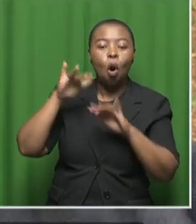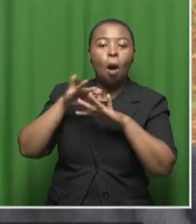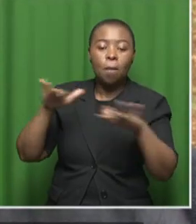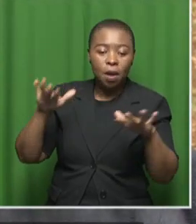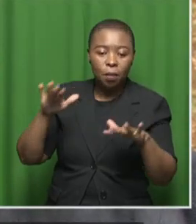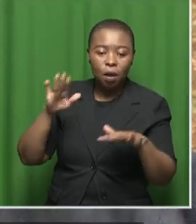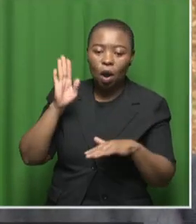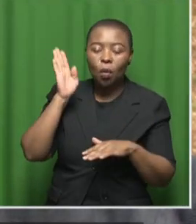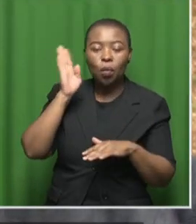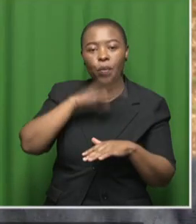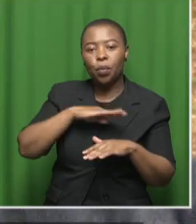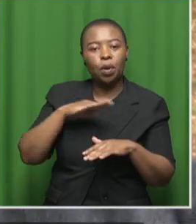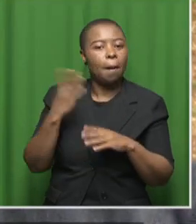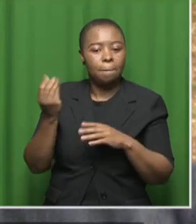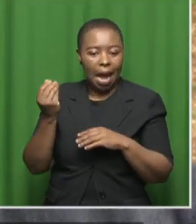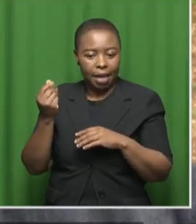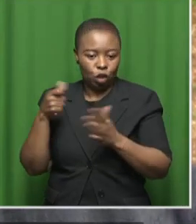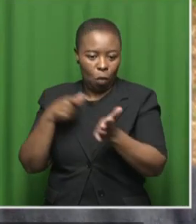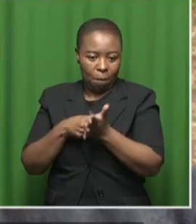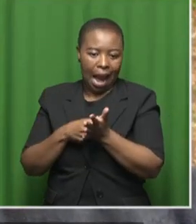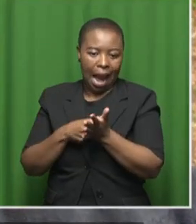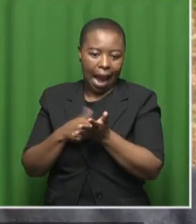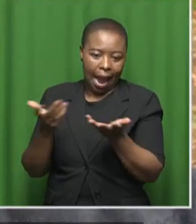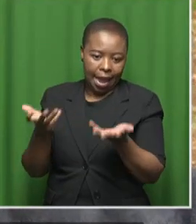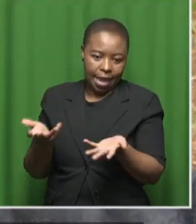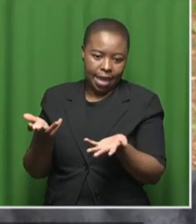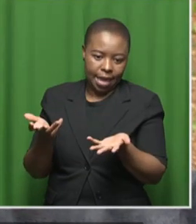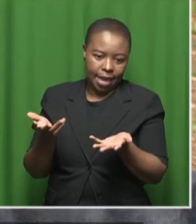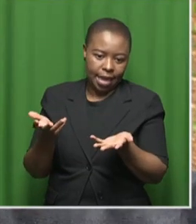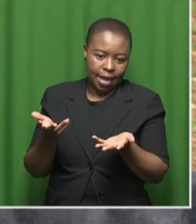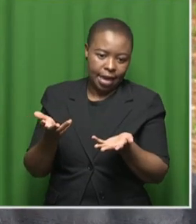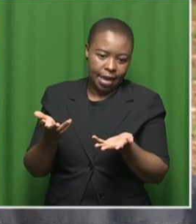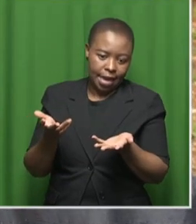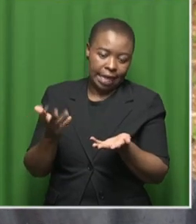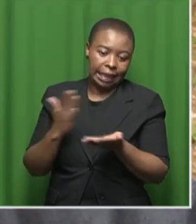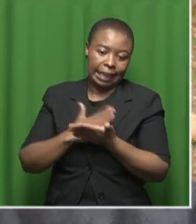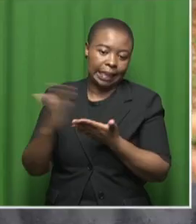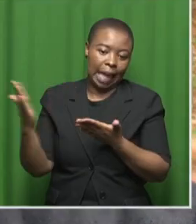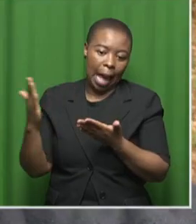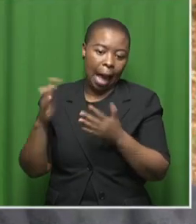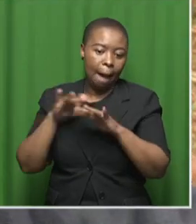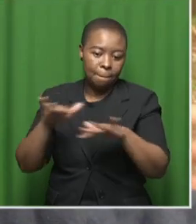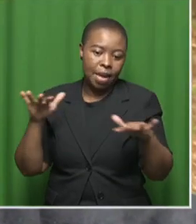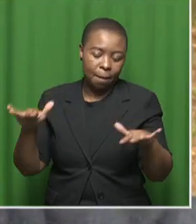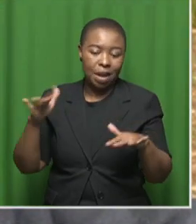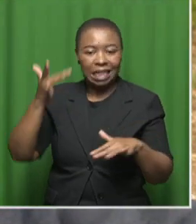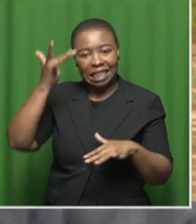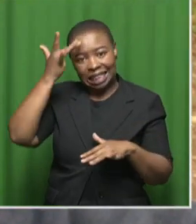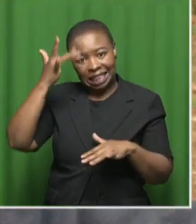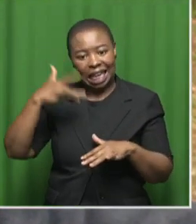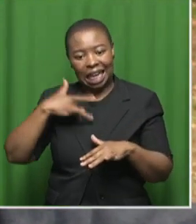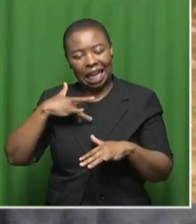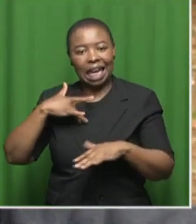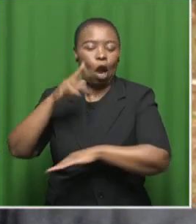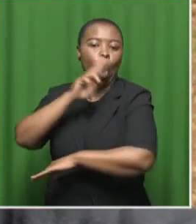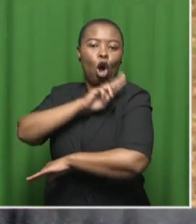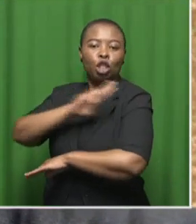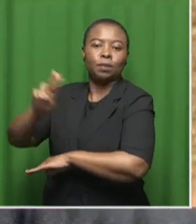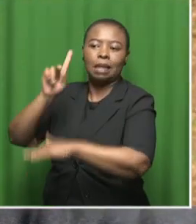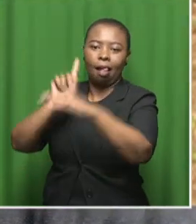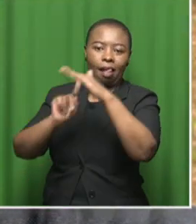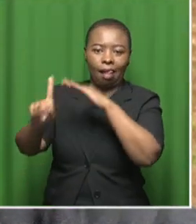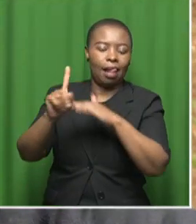fuel, and some of the people, they are sick, and they don't have money to go to hospital because they don't have